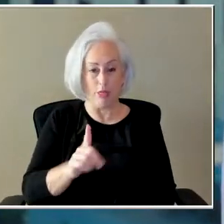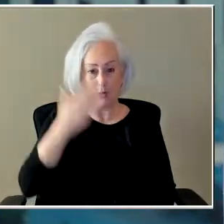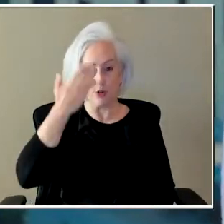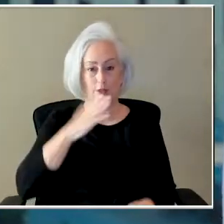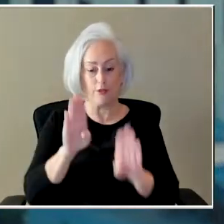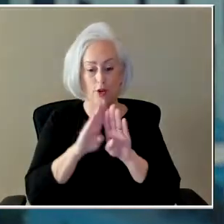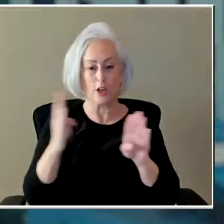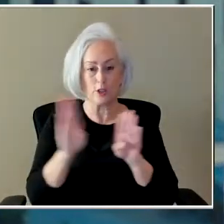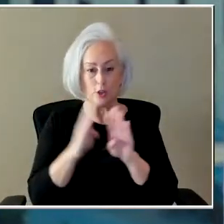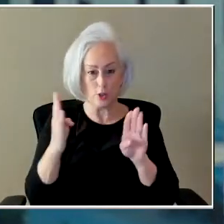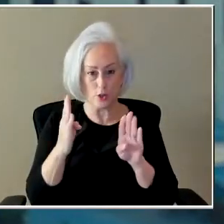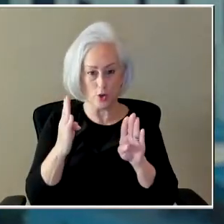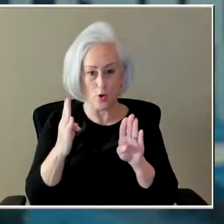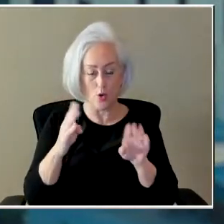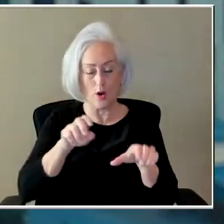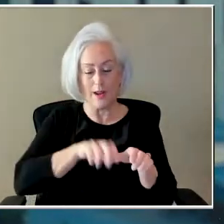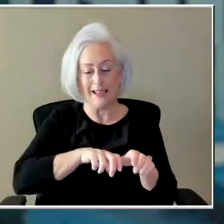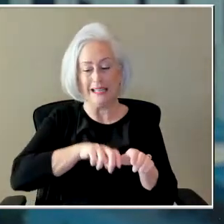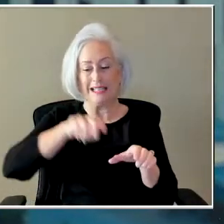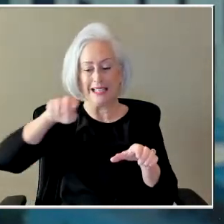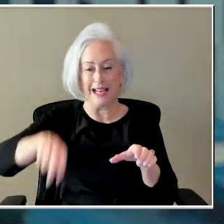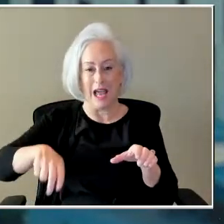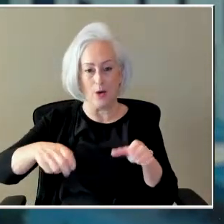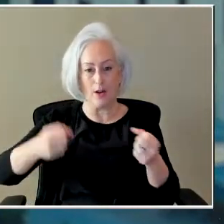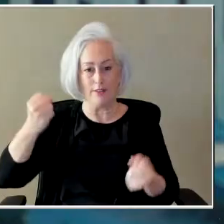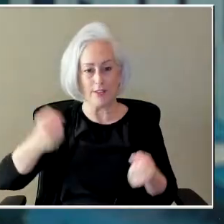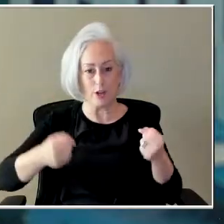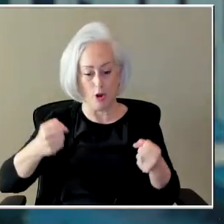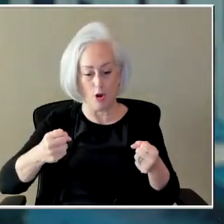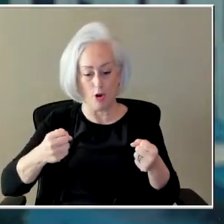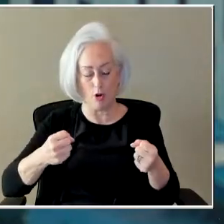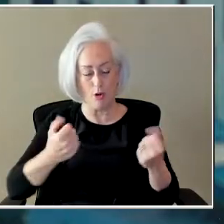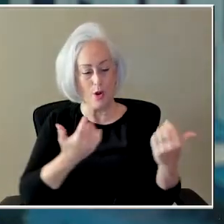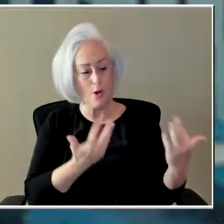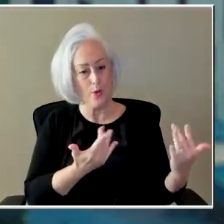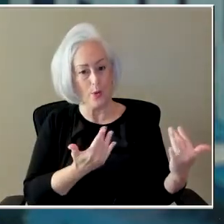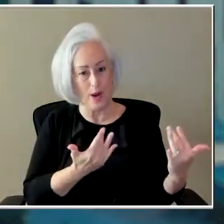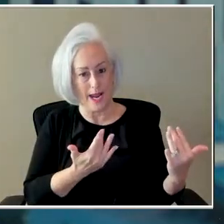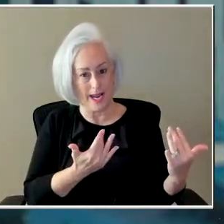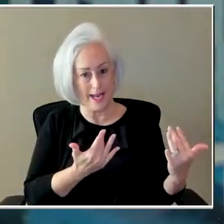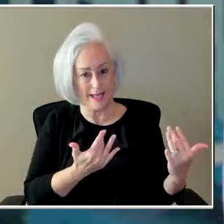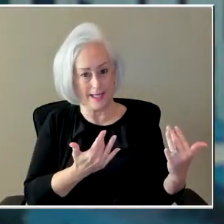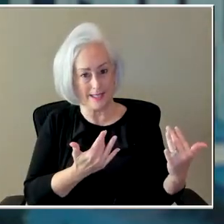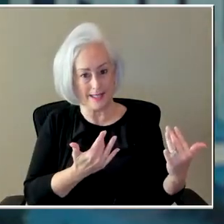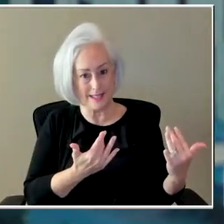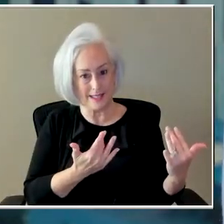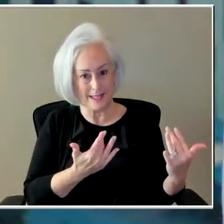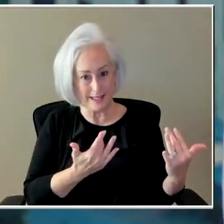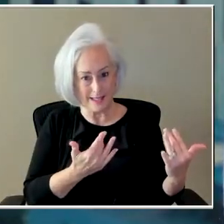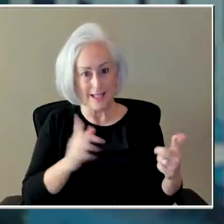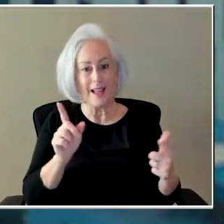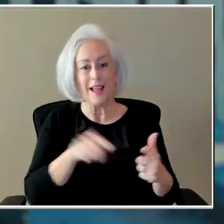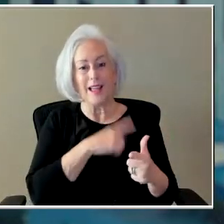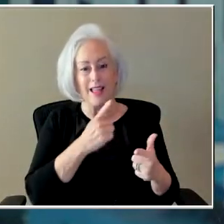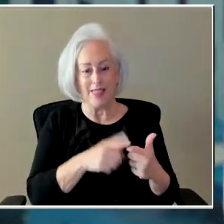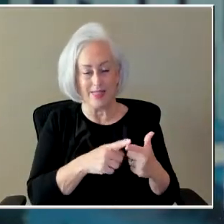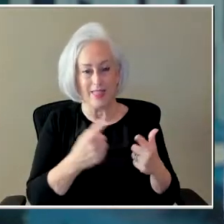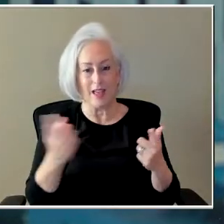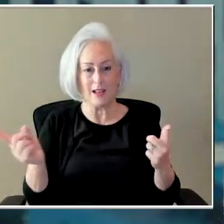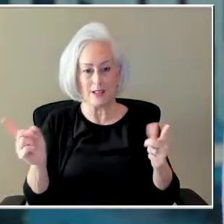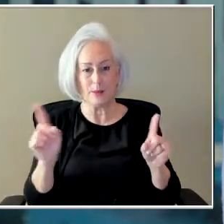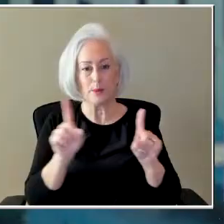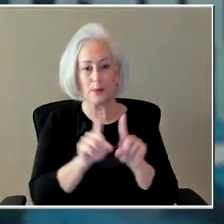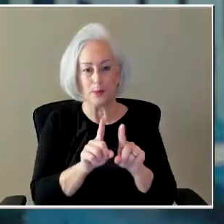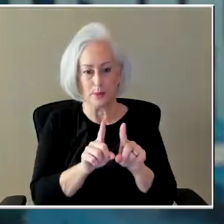and say, go wait inside until they would walk to where I was.